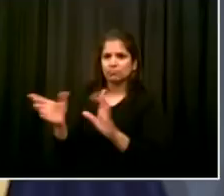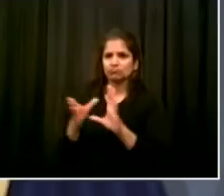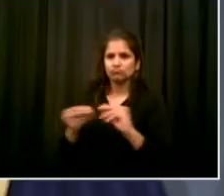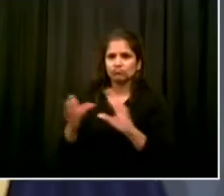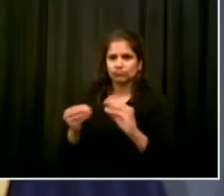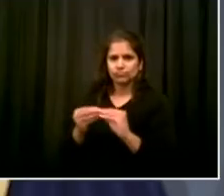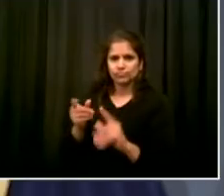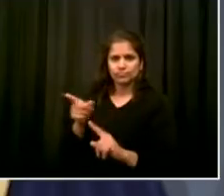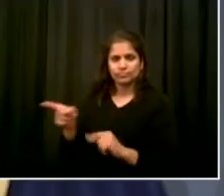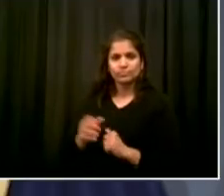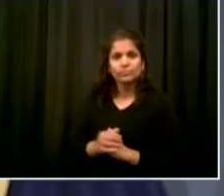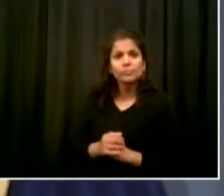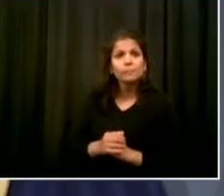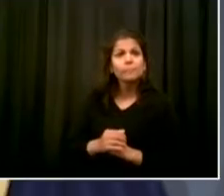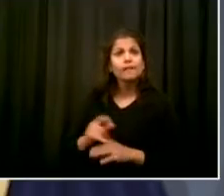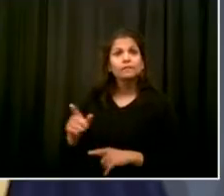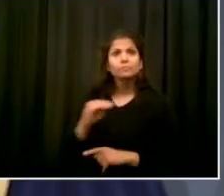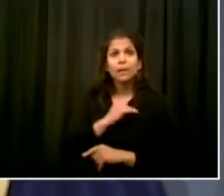Vicky, are you out there?